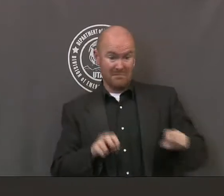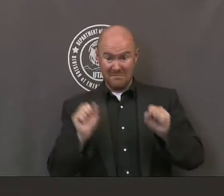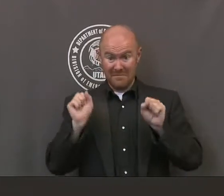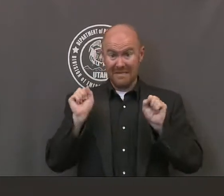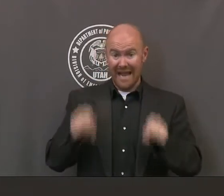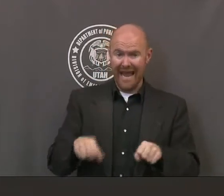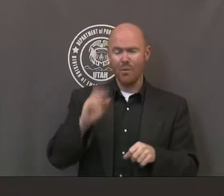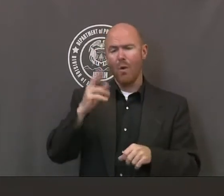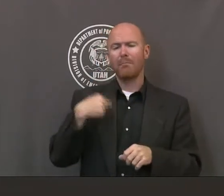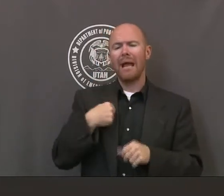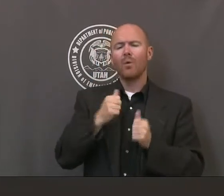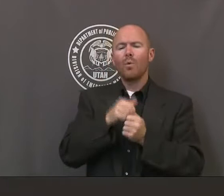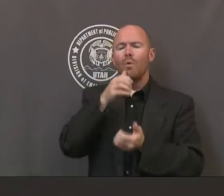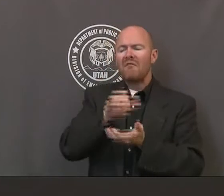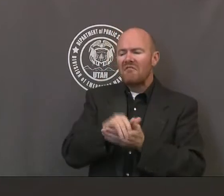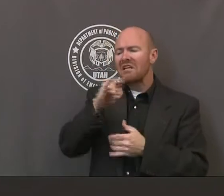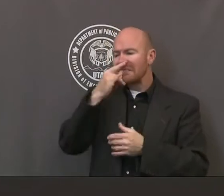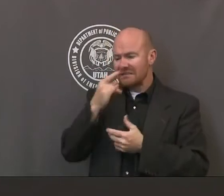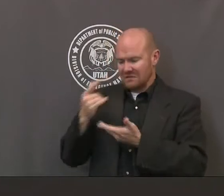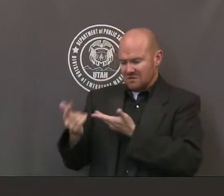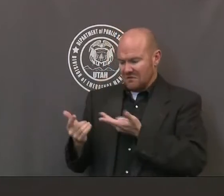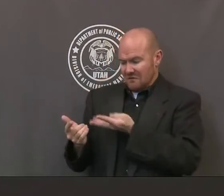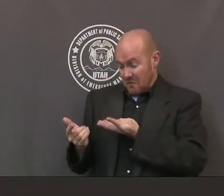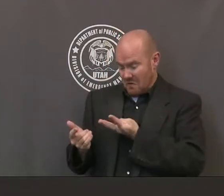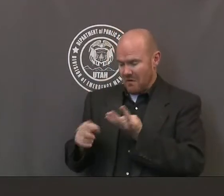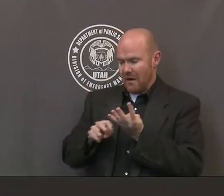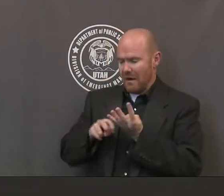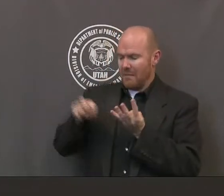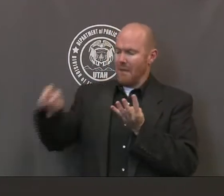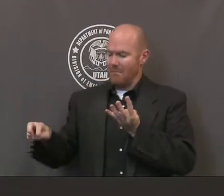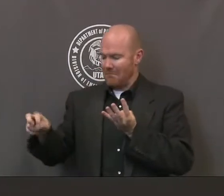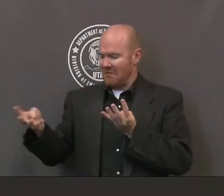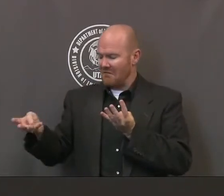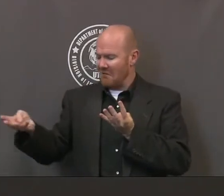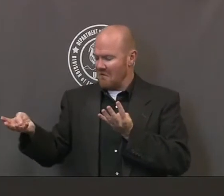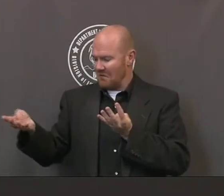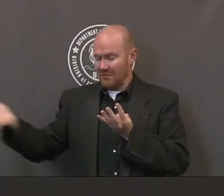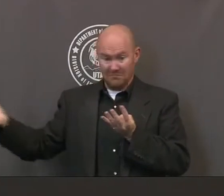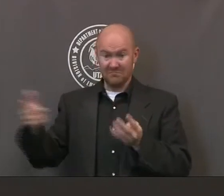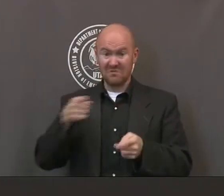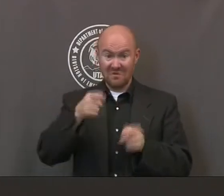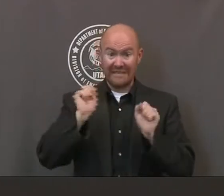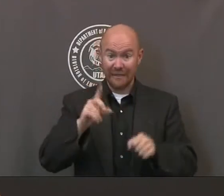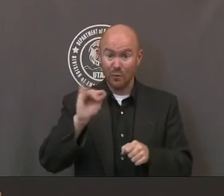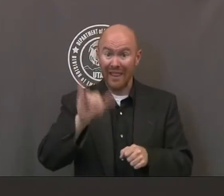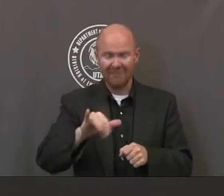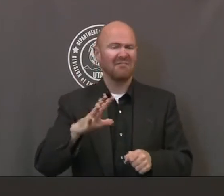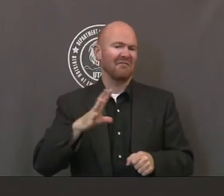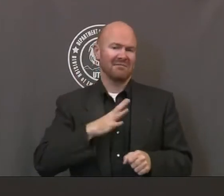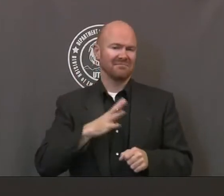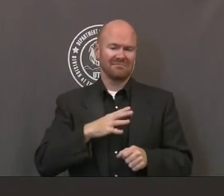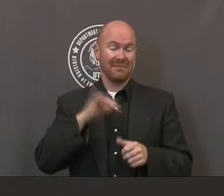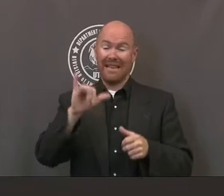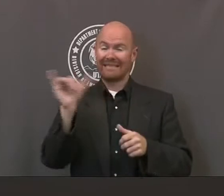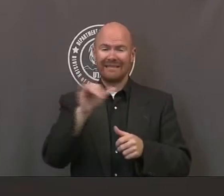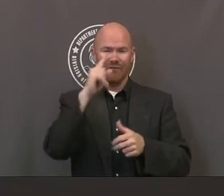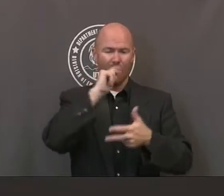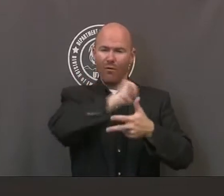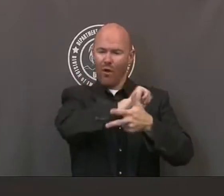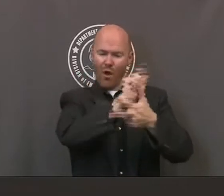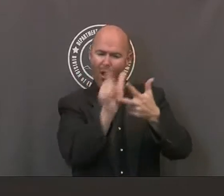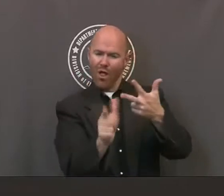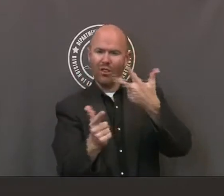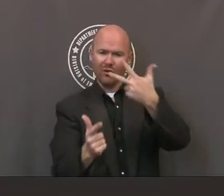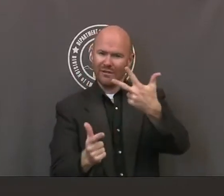guests must wear masks. And again, that's in all levels, high, moderate, and low.